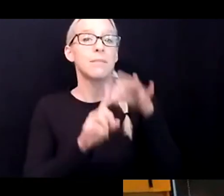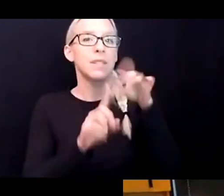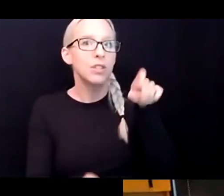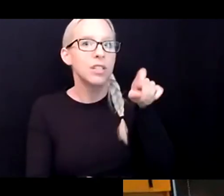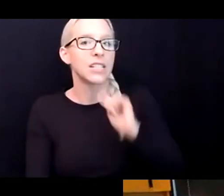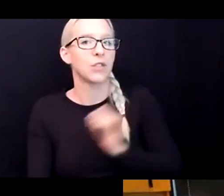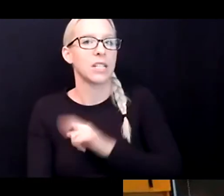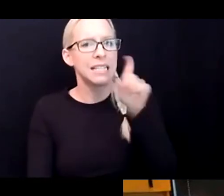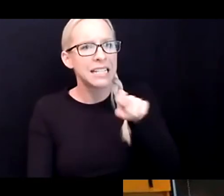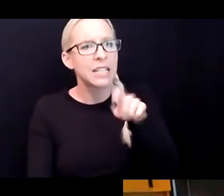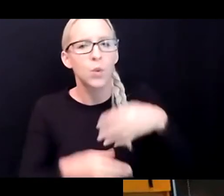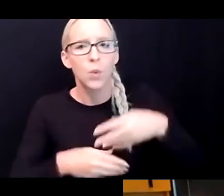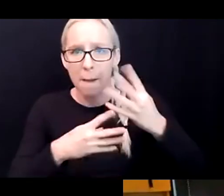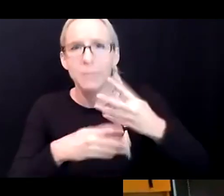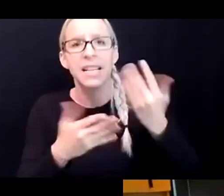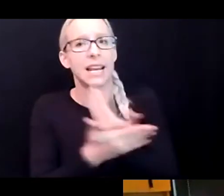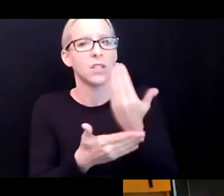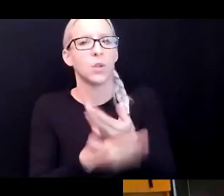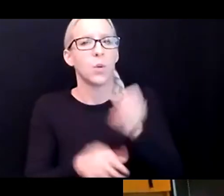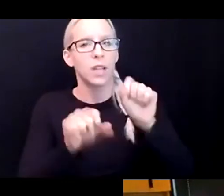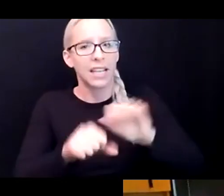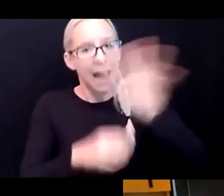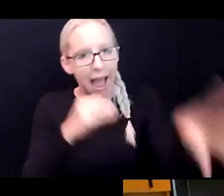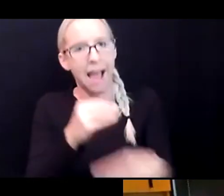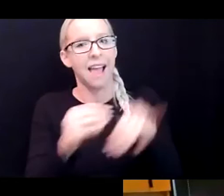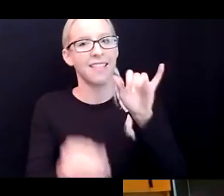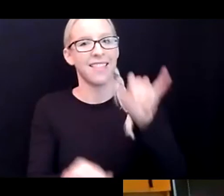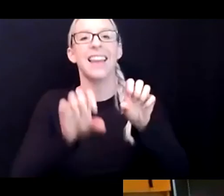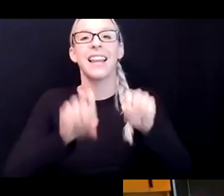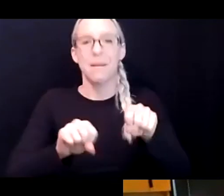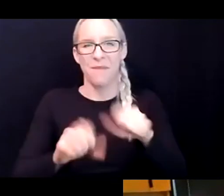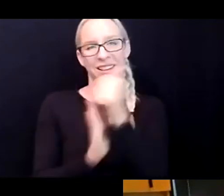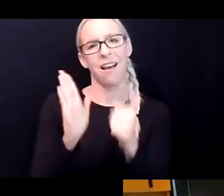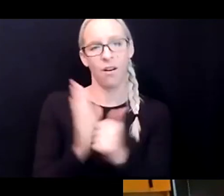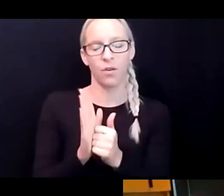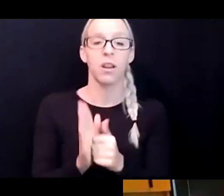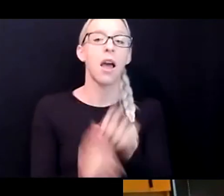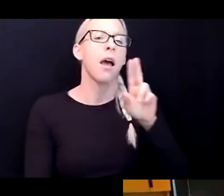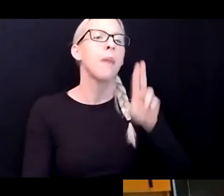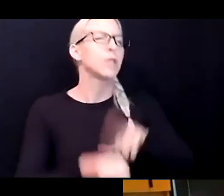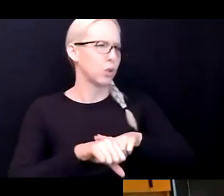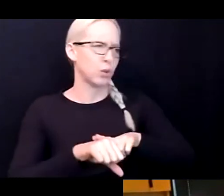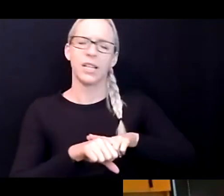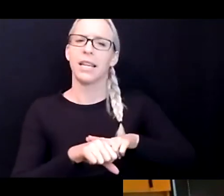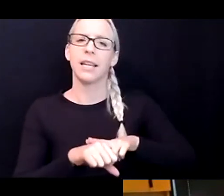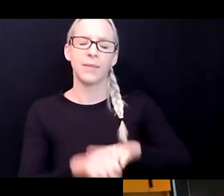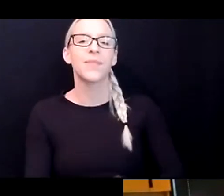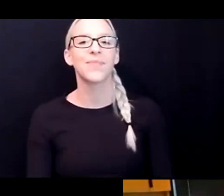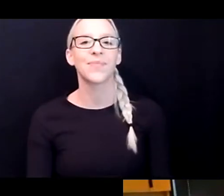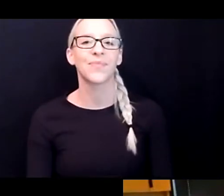add that ABLE language. Right, absolutely. Enabling language. So. And so speaking of,